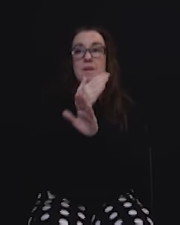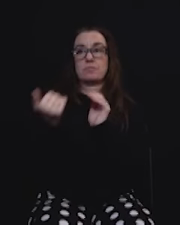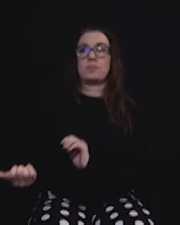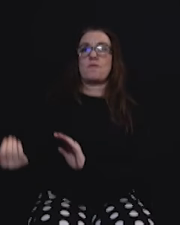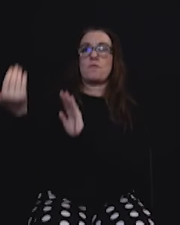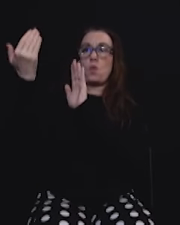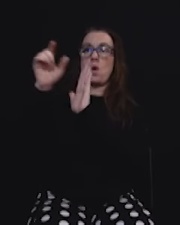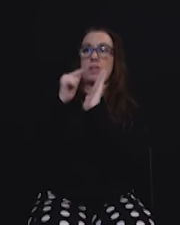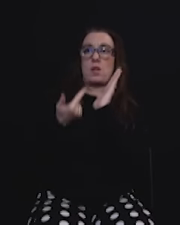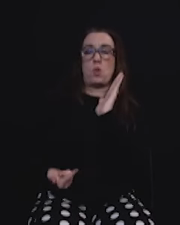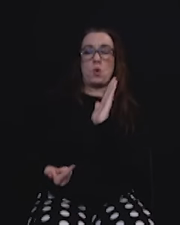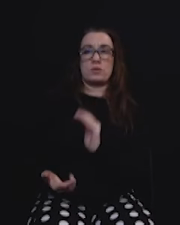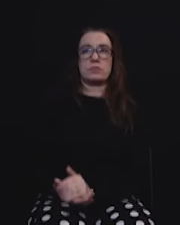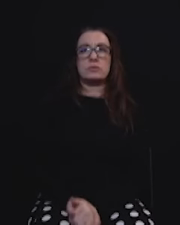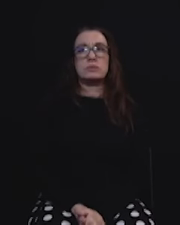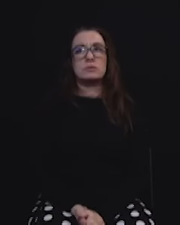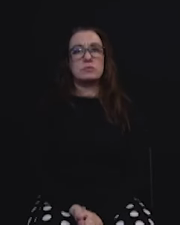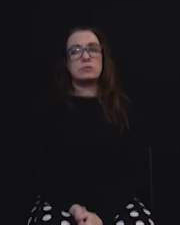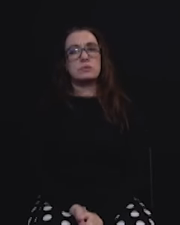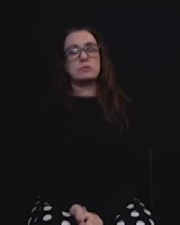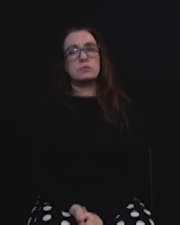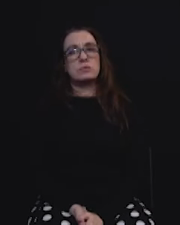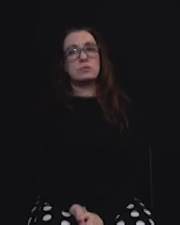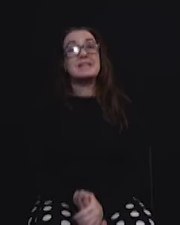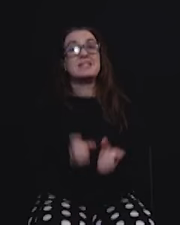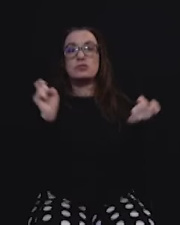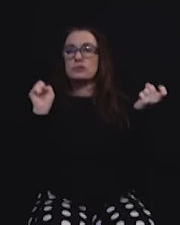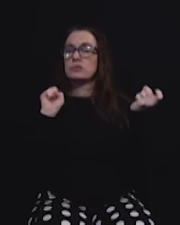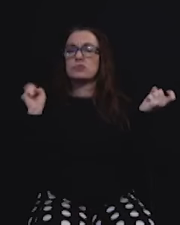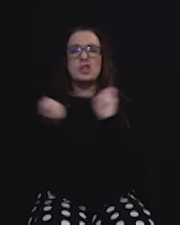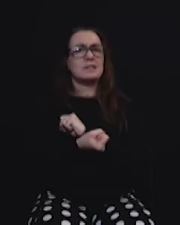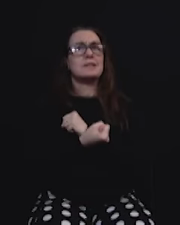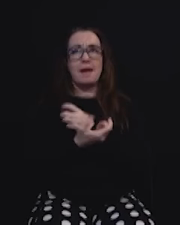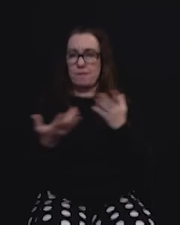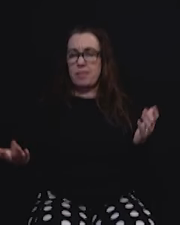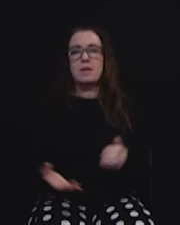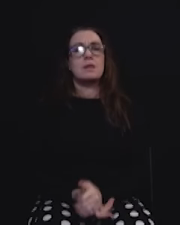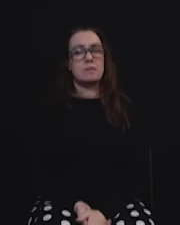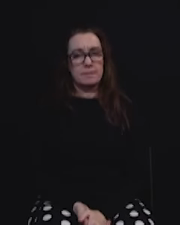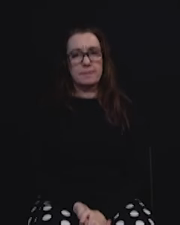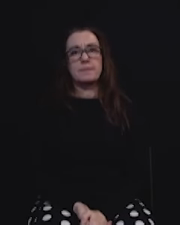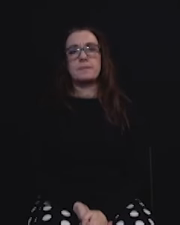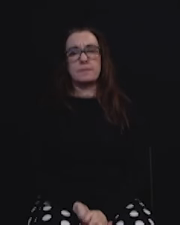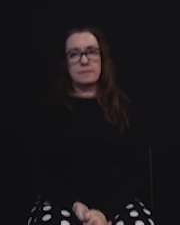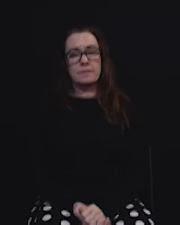It changes everything.